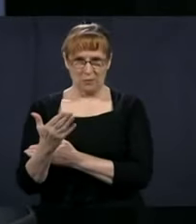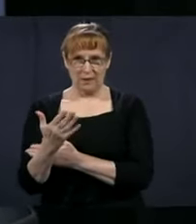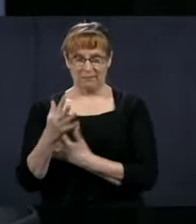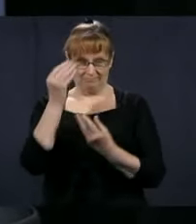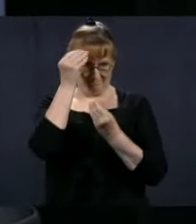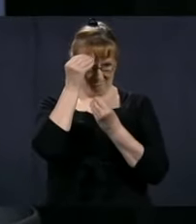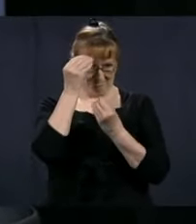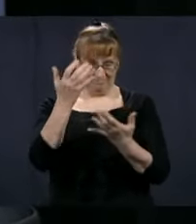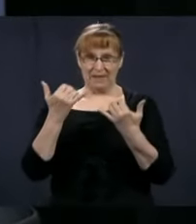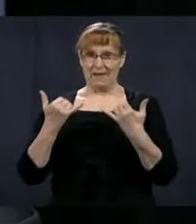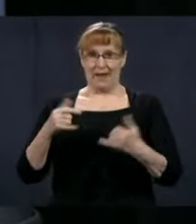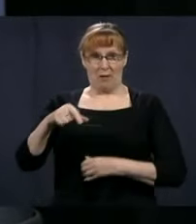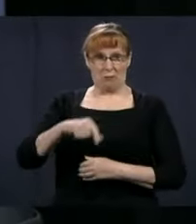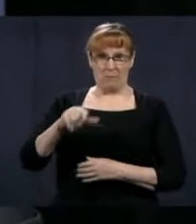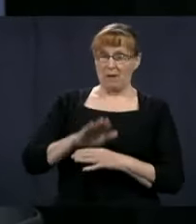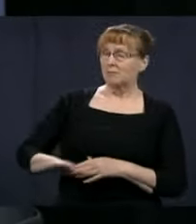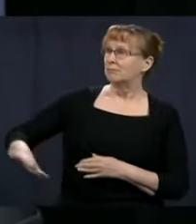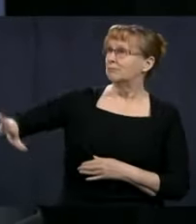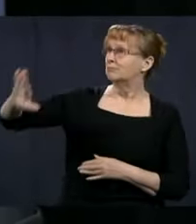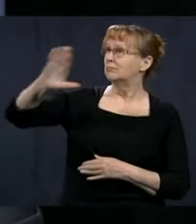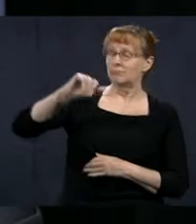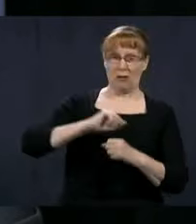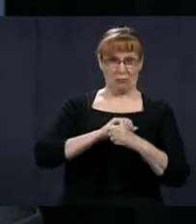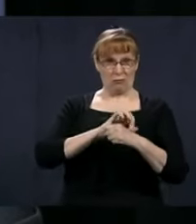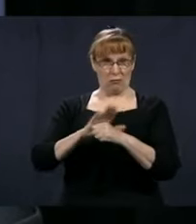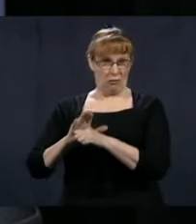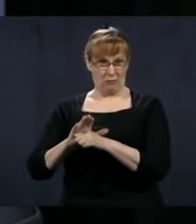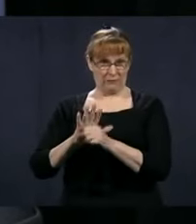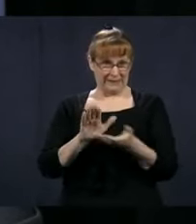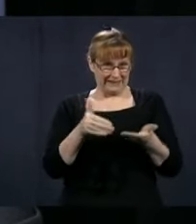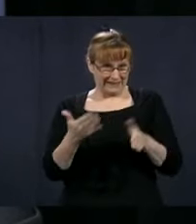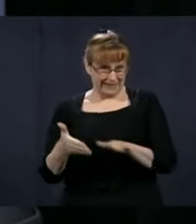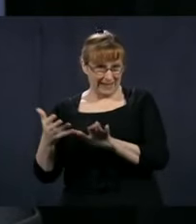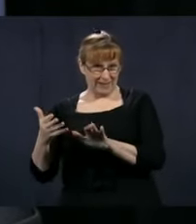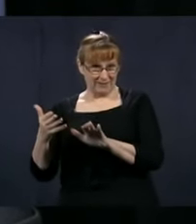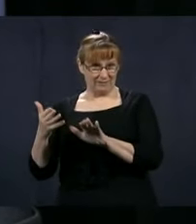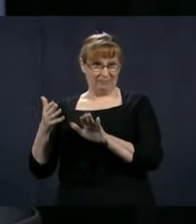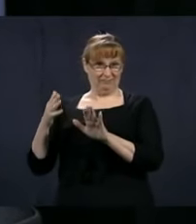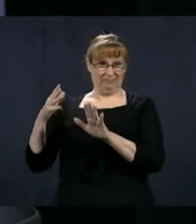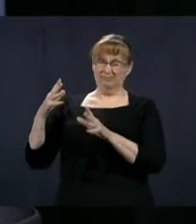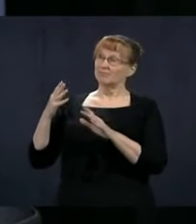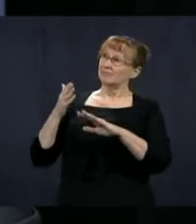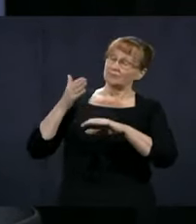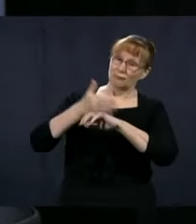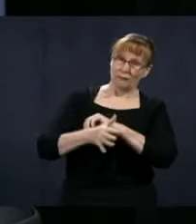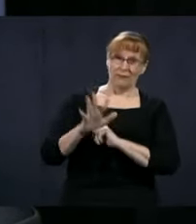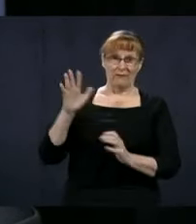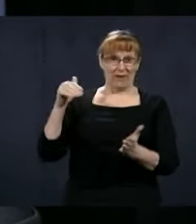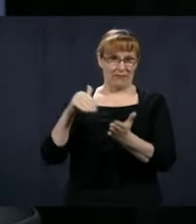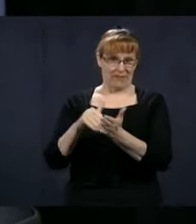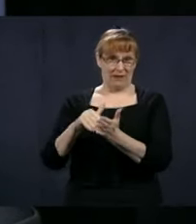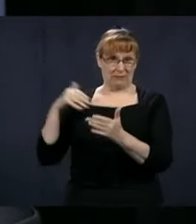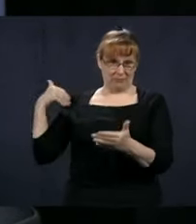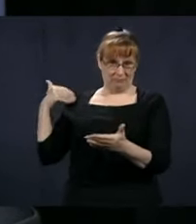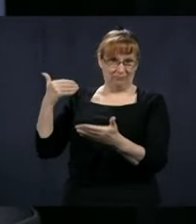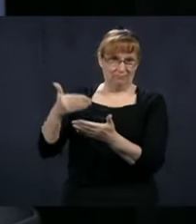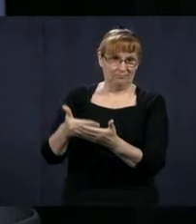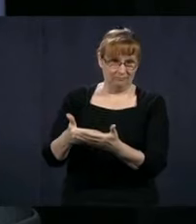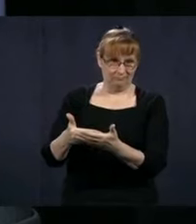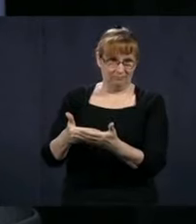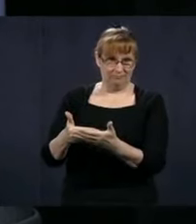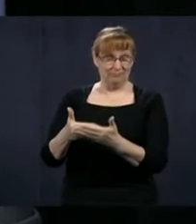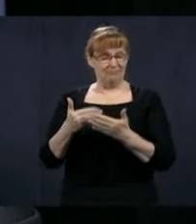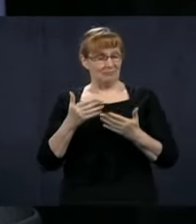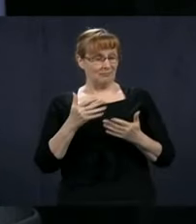deaths linked to the coronavirus. I want to offer my sympathies to the families of these